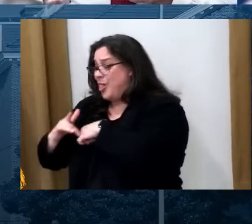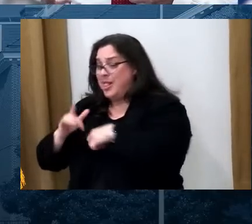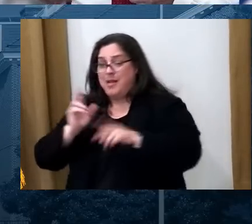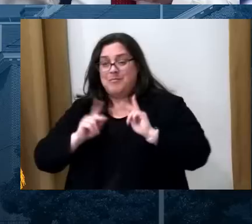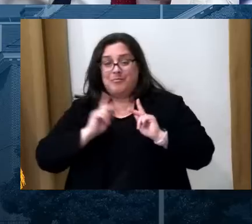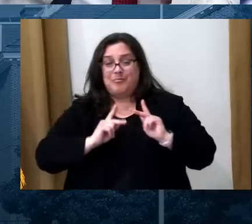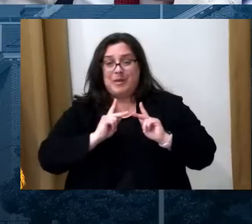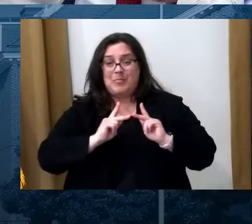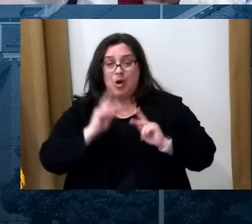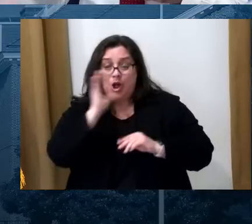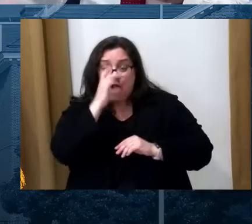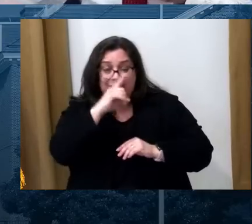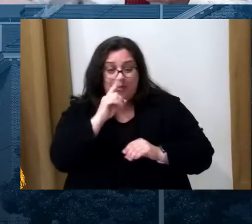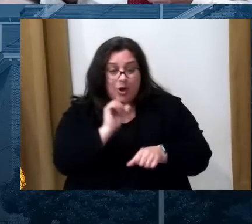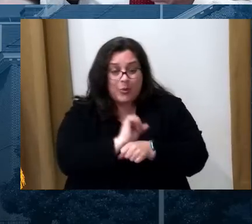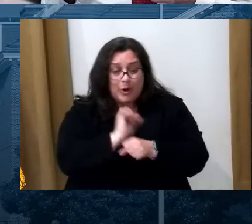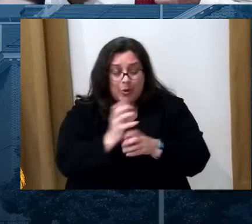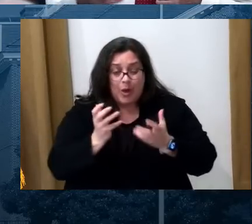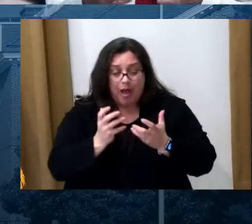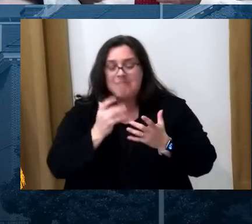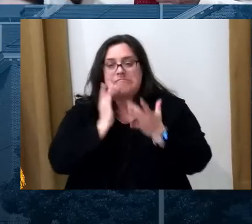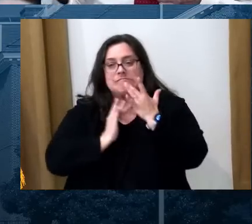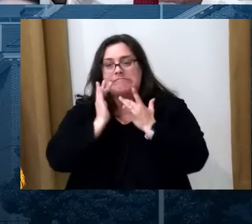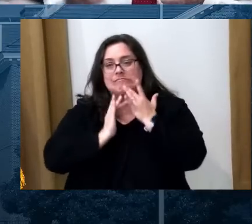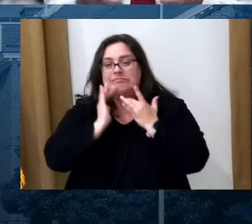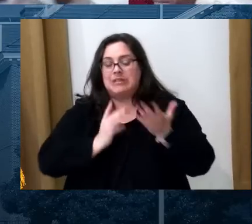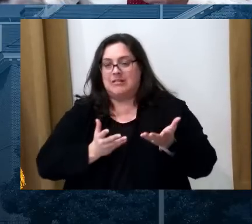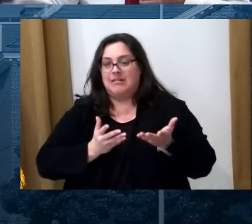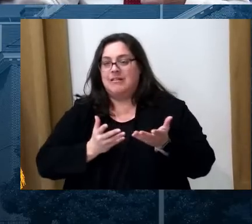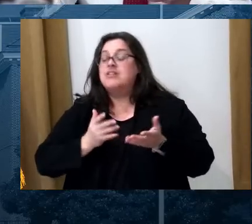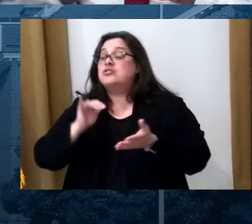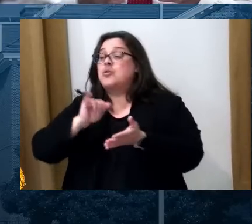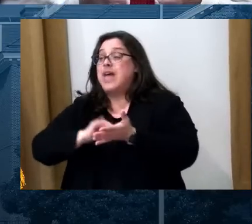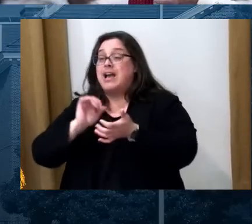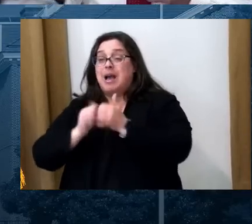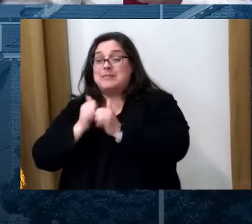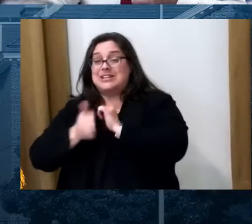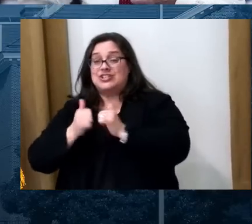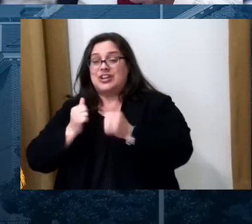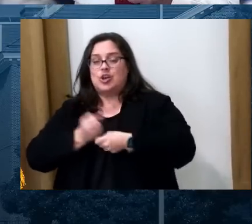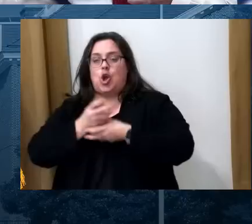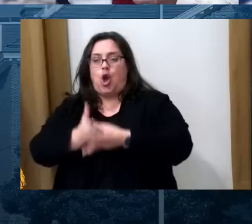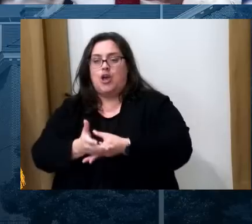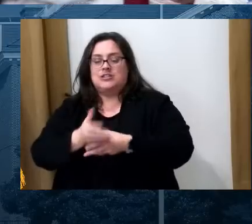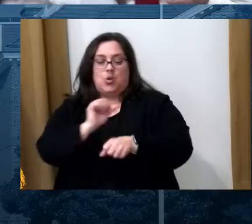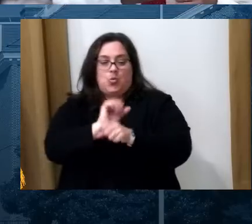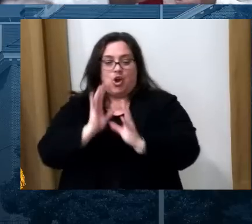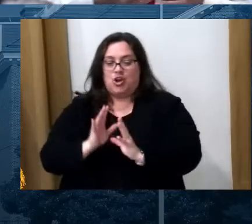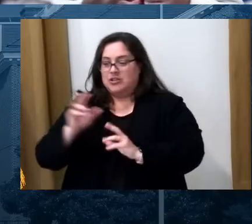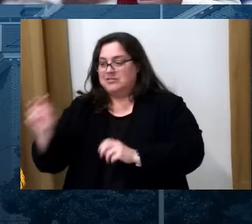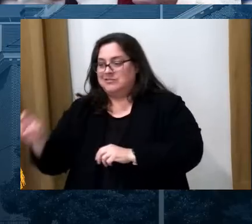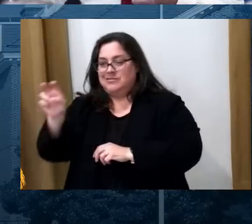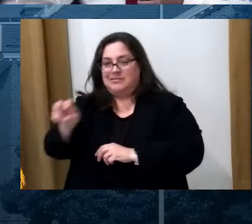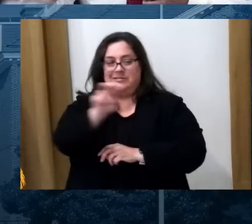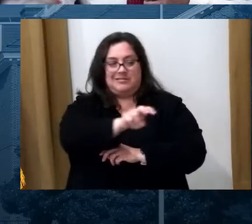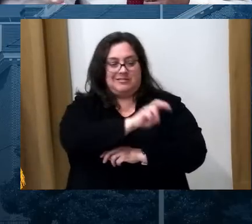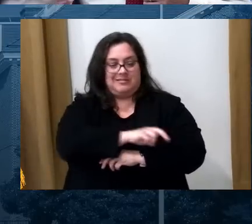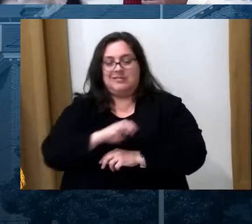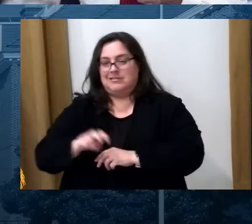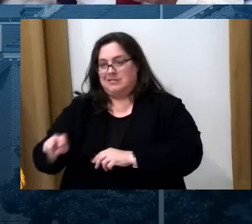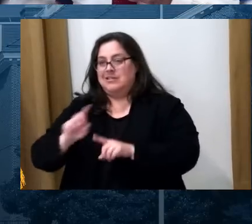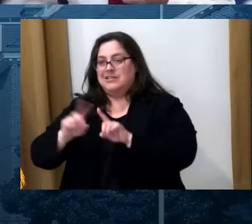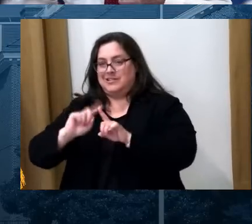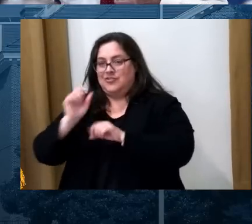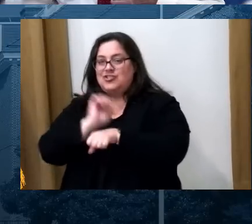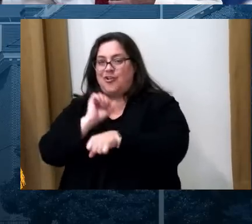looking for work. And we have, because of that competition, we have workers who are moving from one employer to